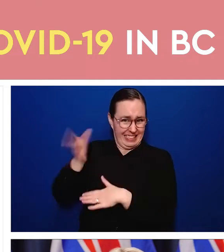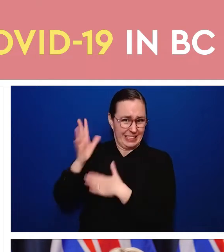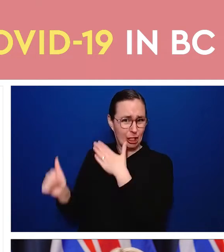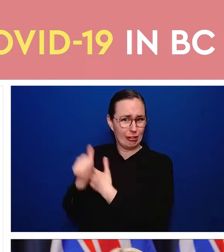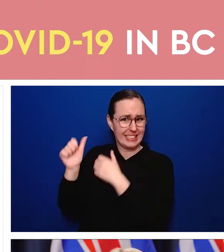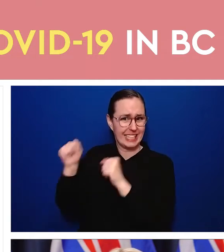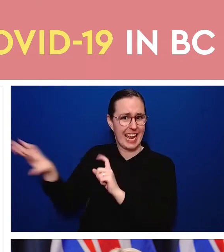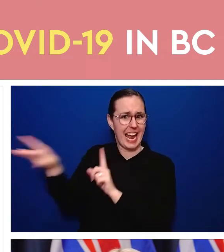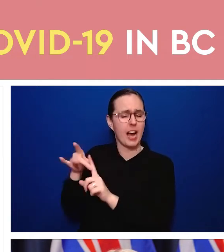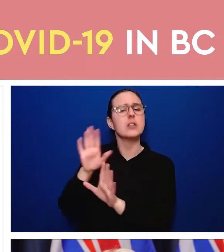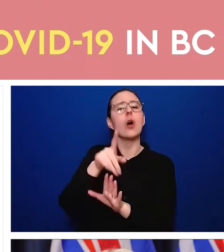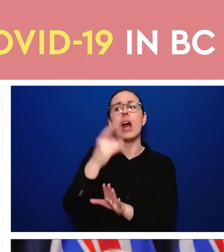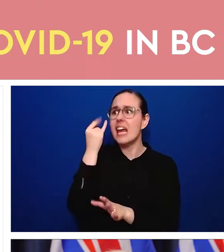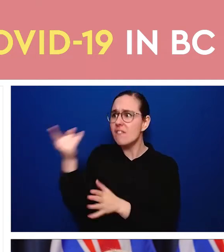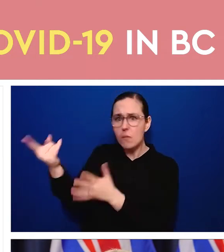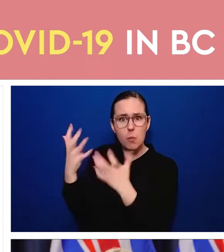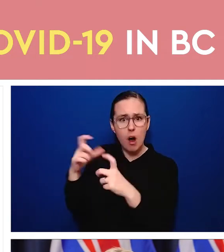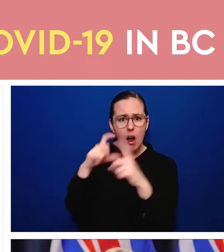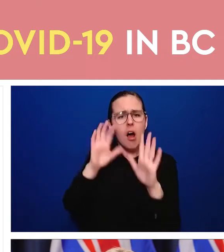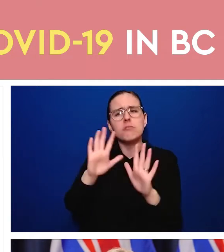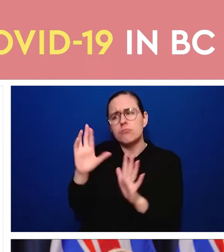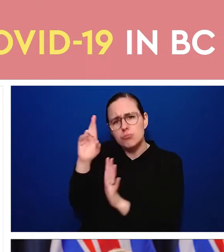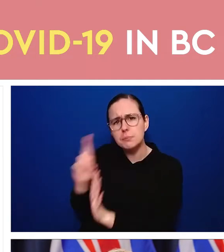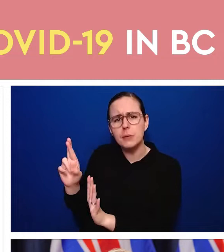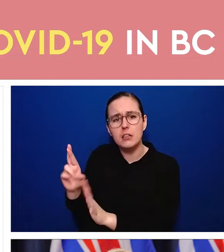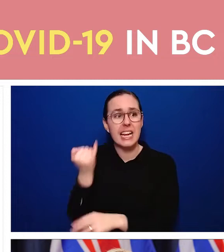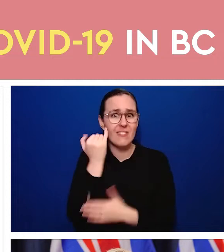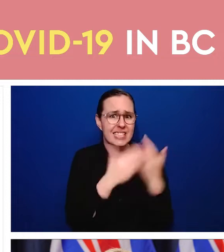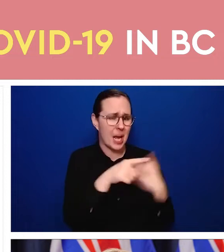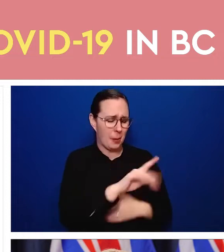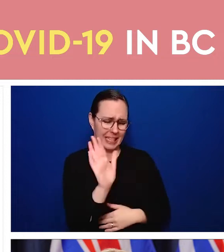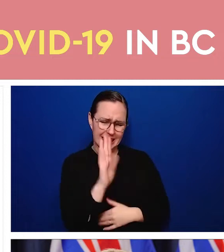keep their gatherings small or to stay outside rather than inside.